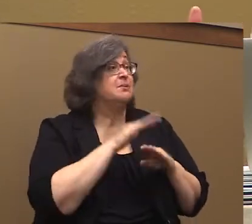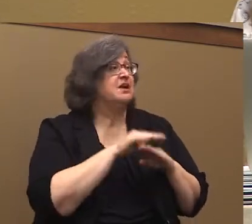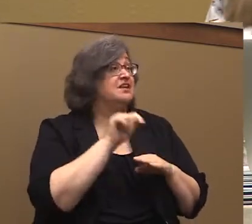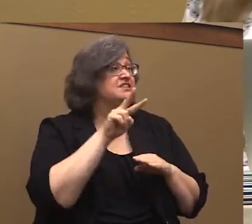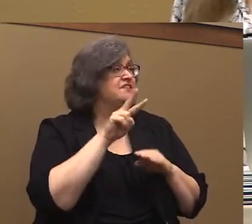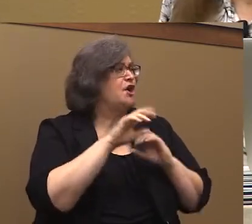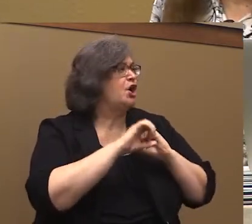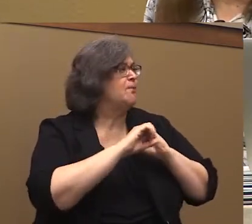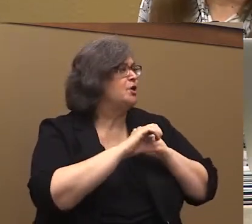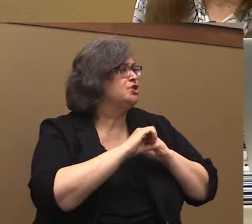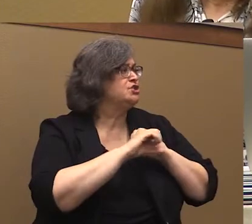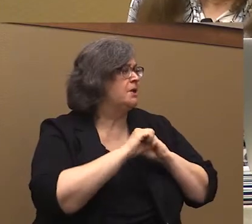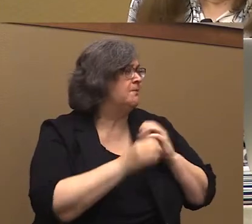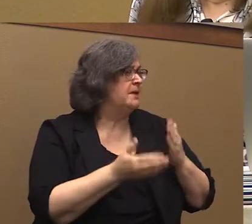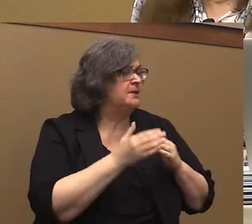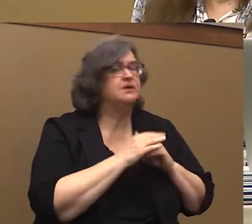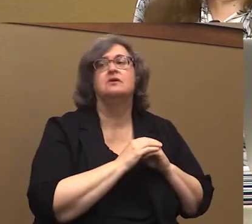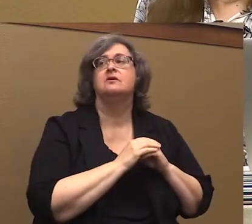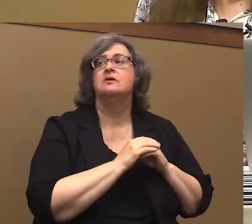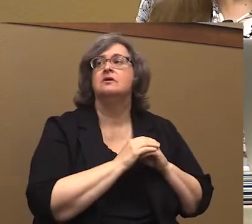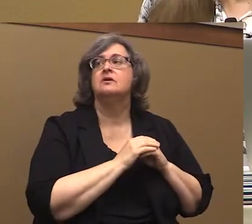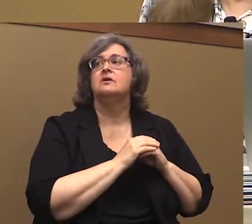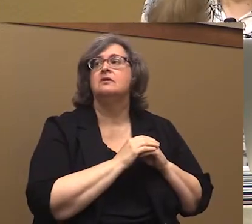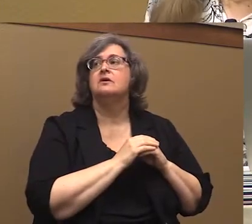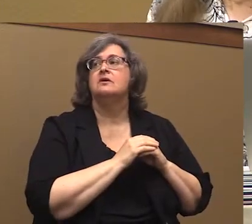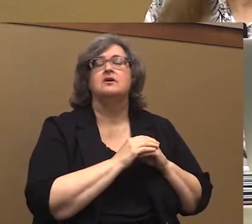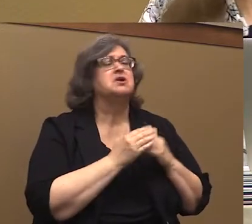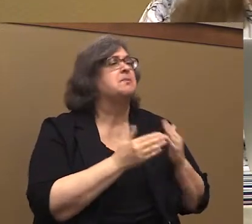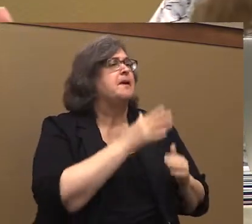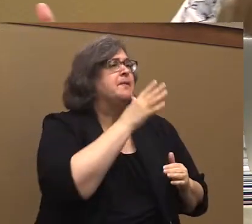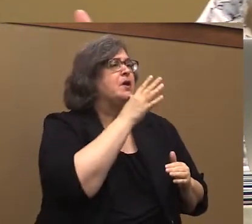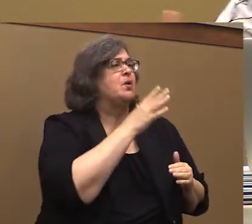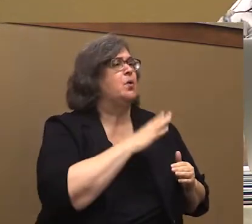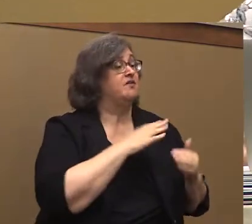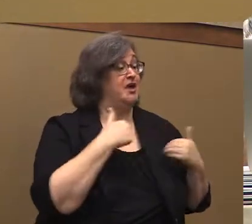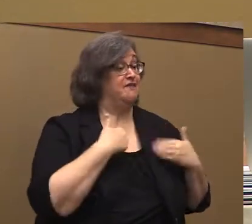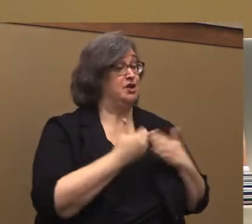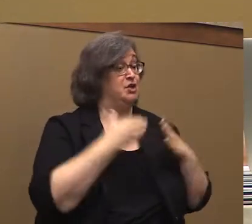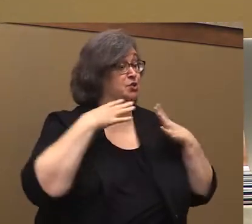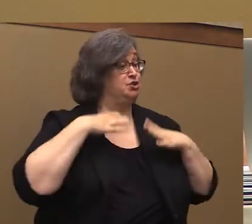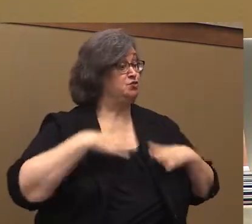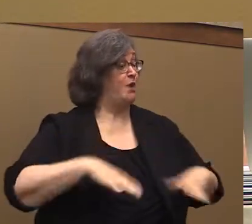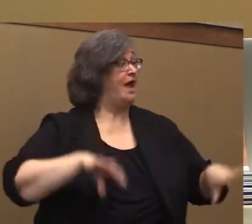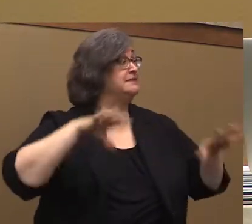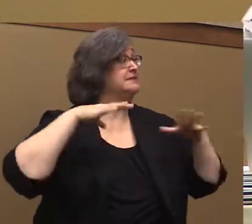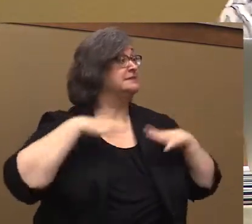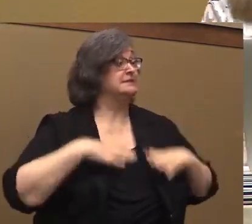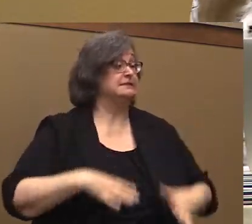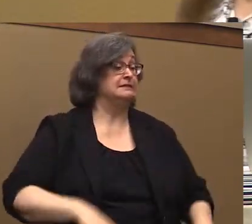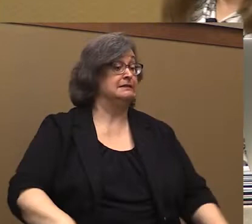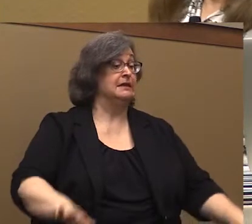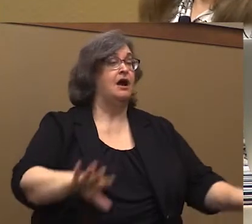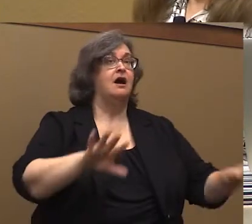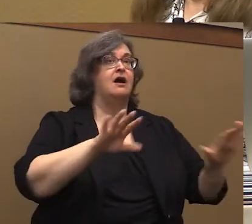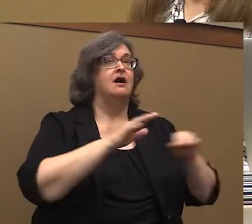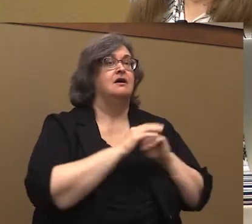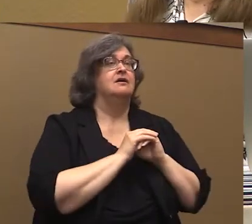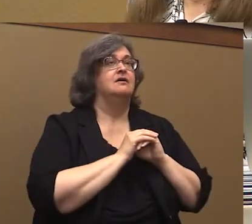TV in a commercial, and this woman might put on a new dress and